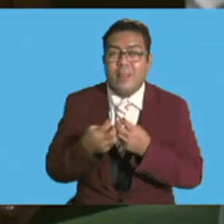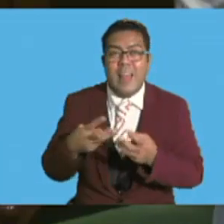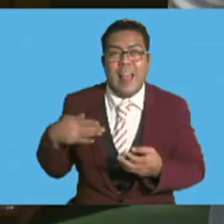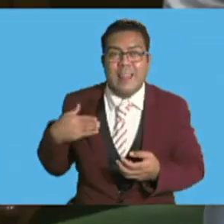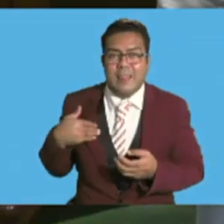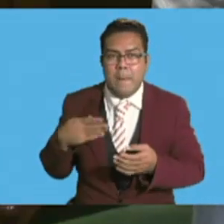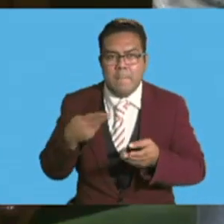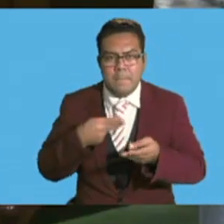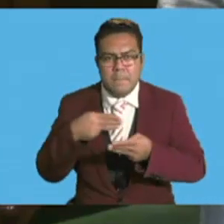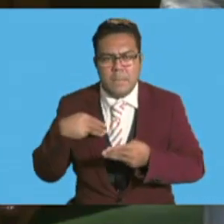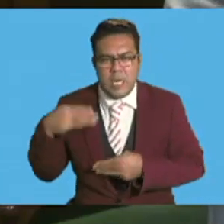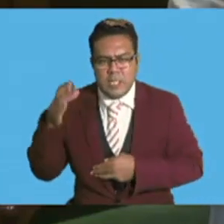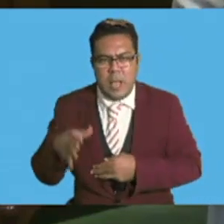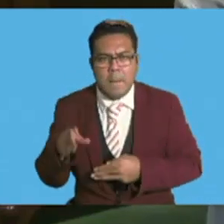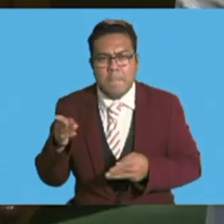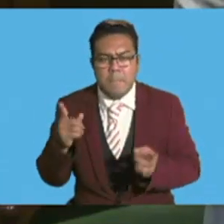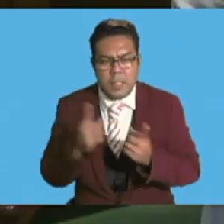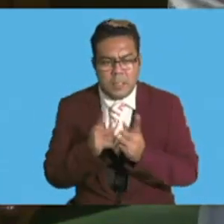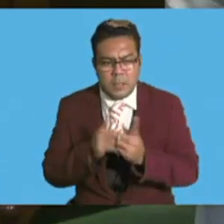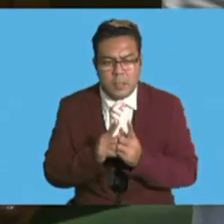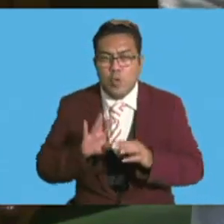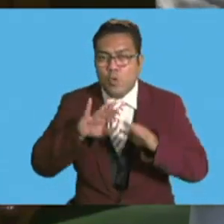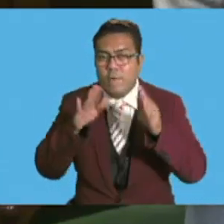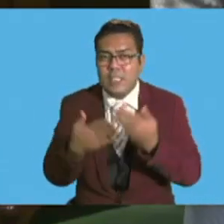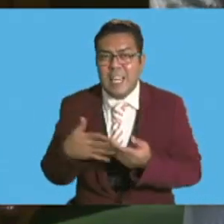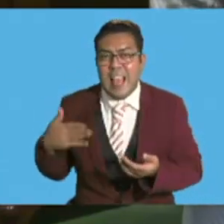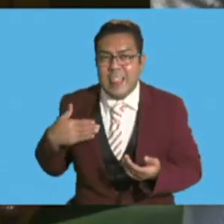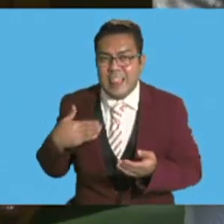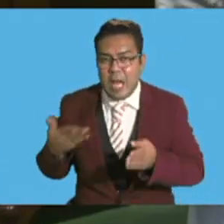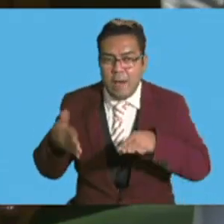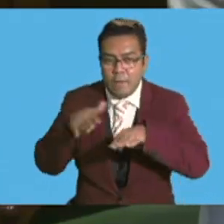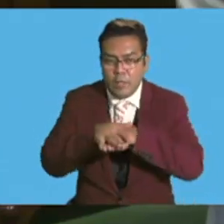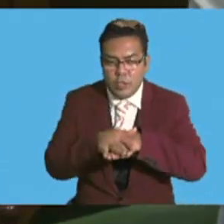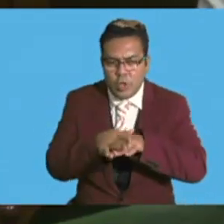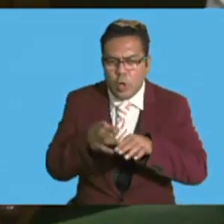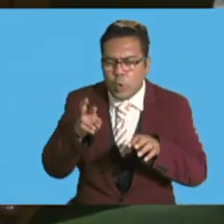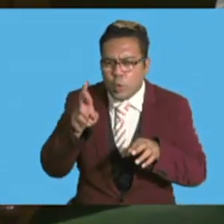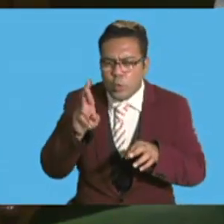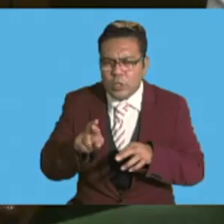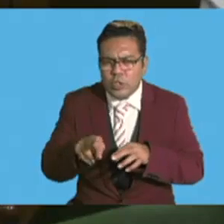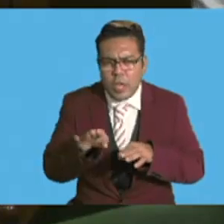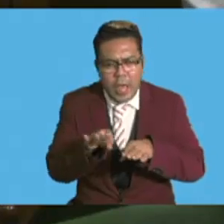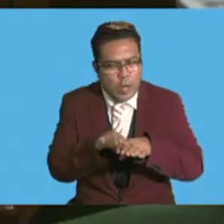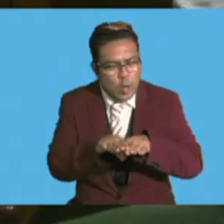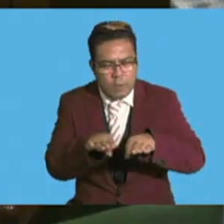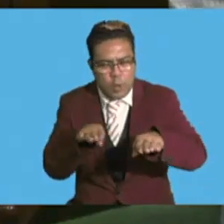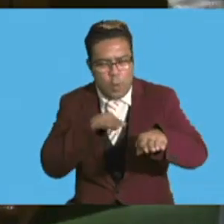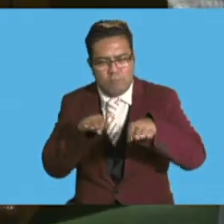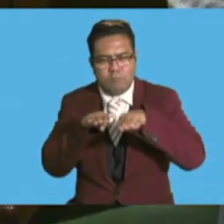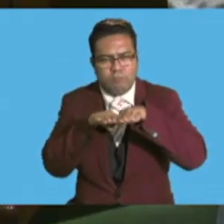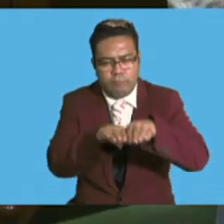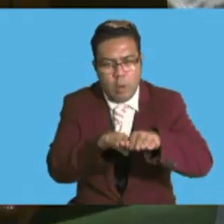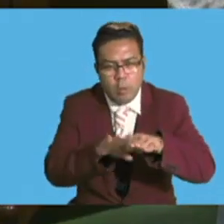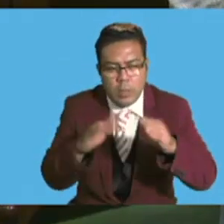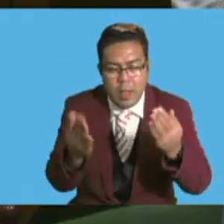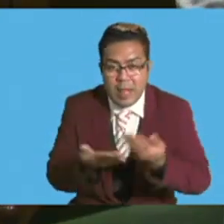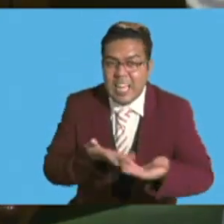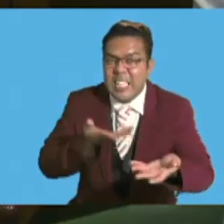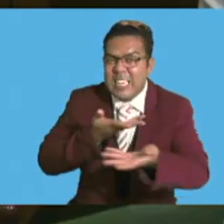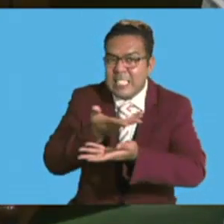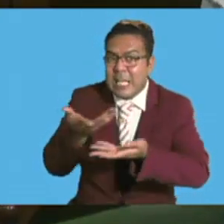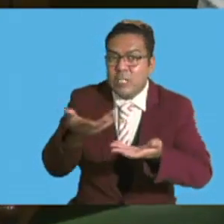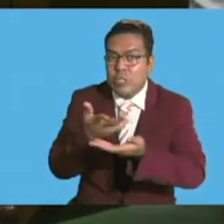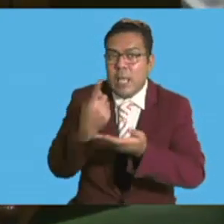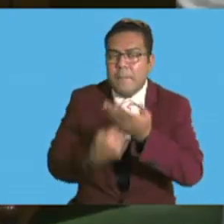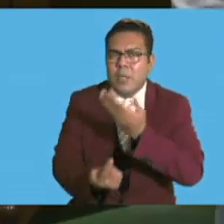had a Talanoa session on the theme of universal health coverage, reaching the unreached and leaving no one behind. So the discussion is happening on a global